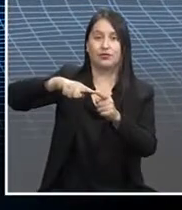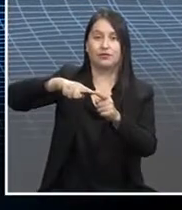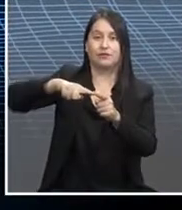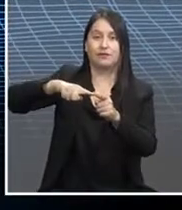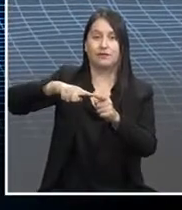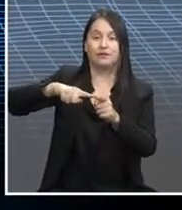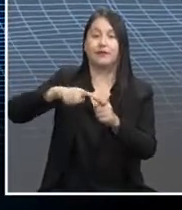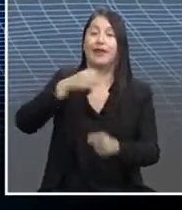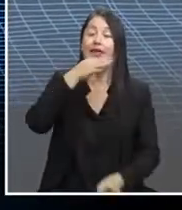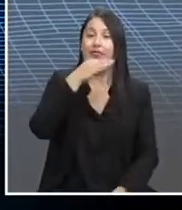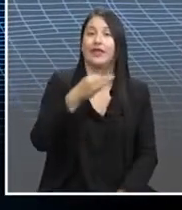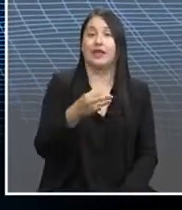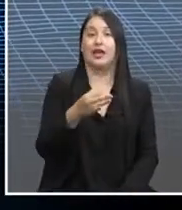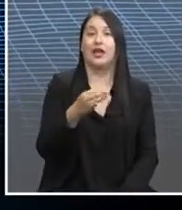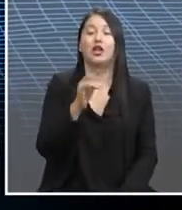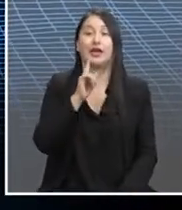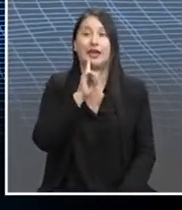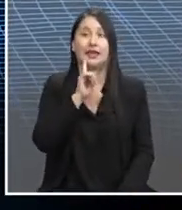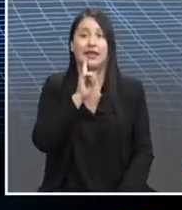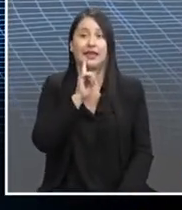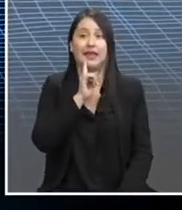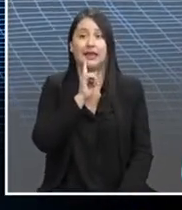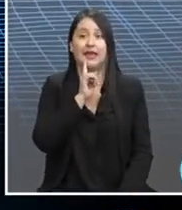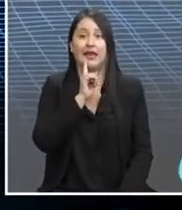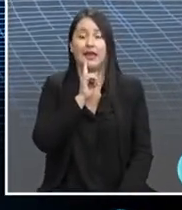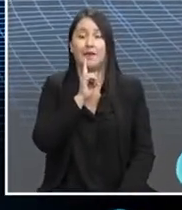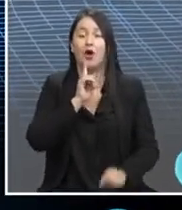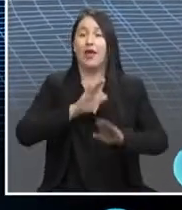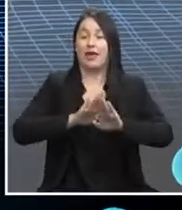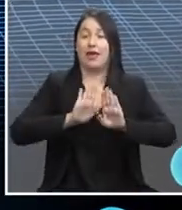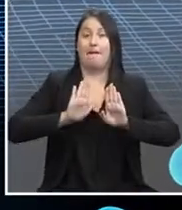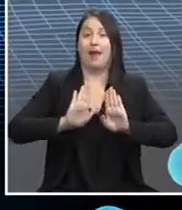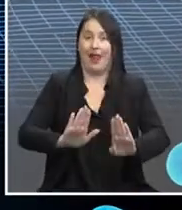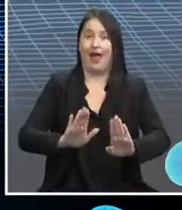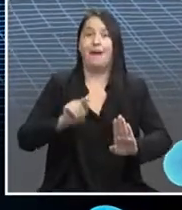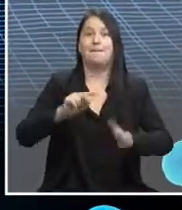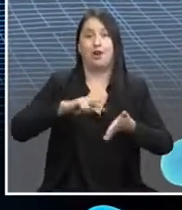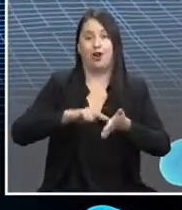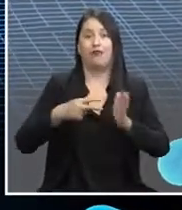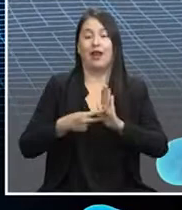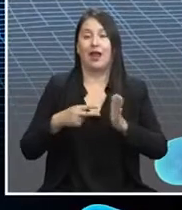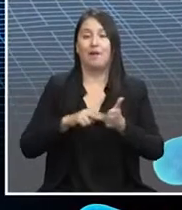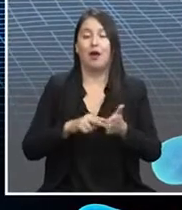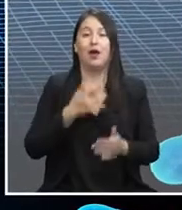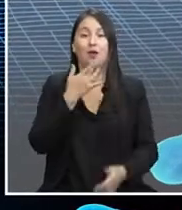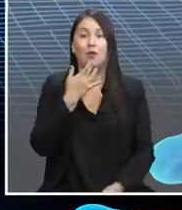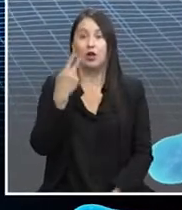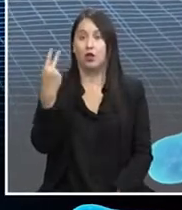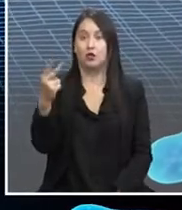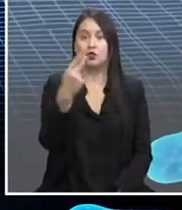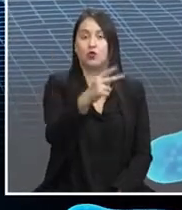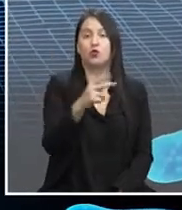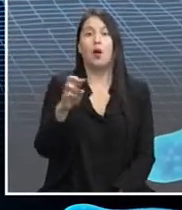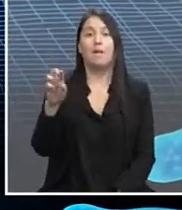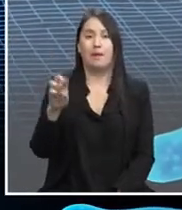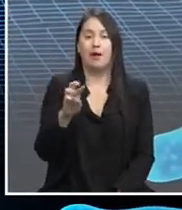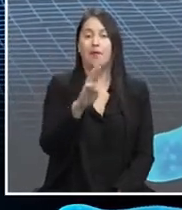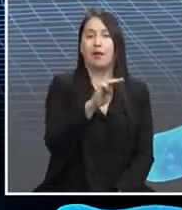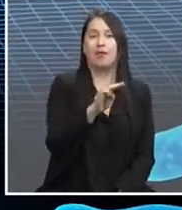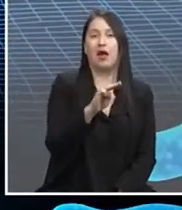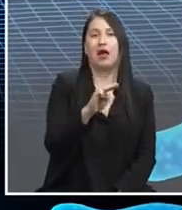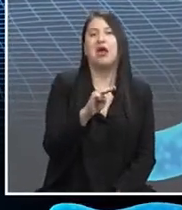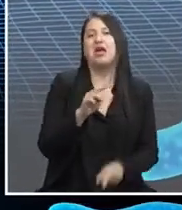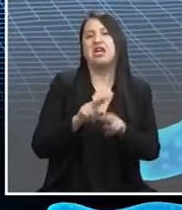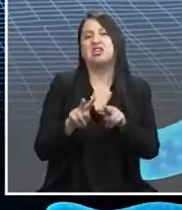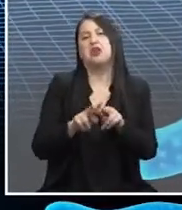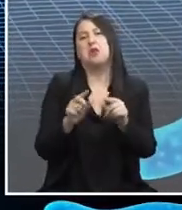their parents were children, but had done little to fix. For many of them, this is their number one